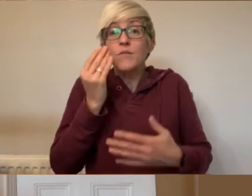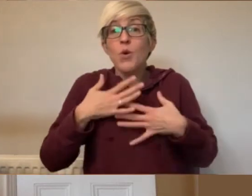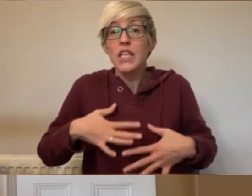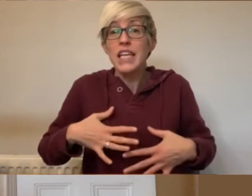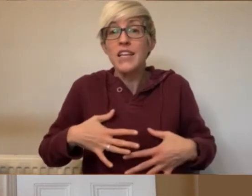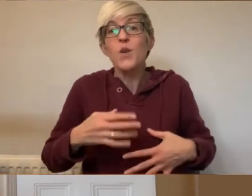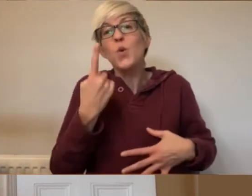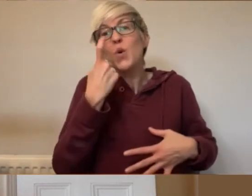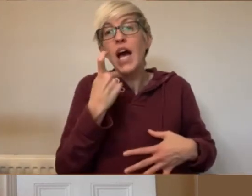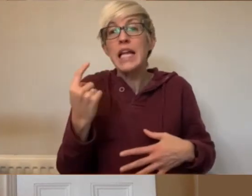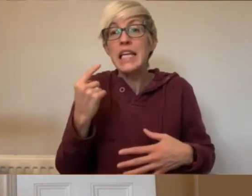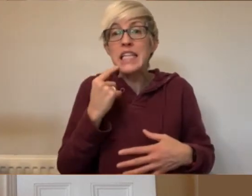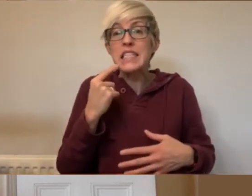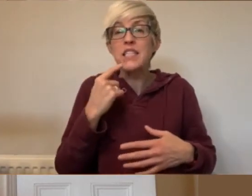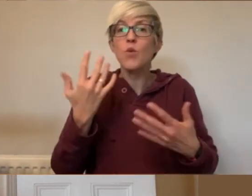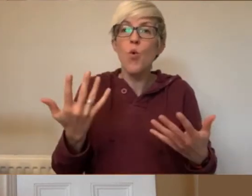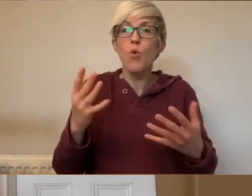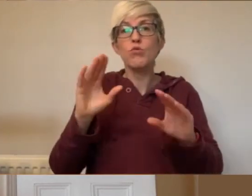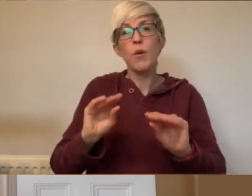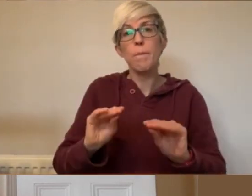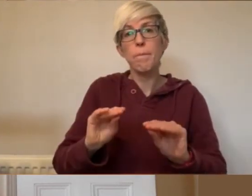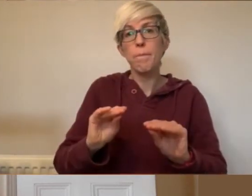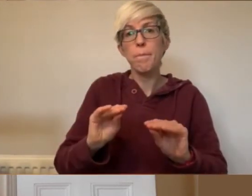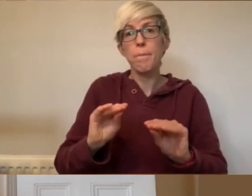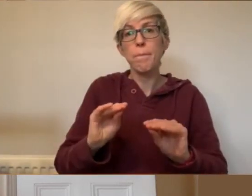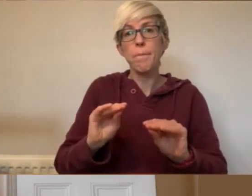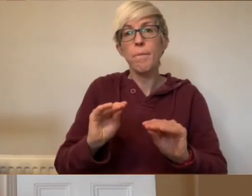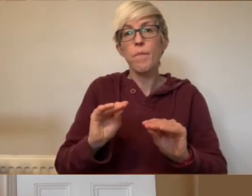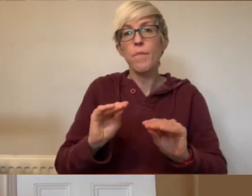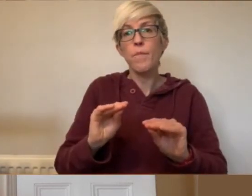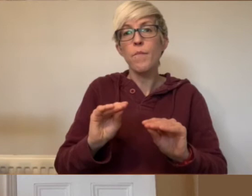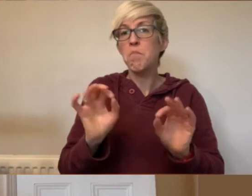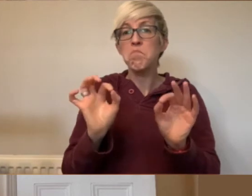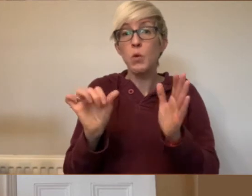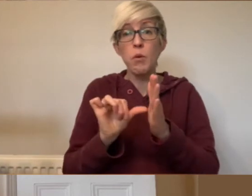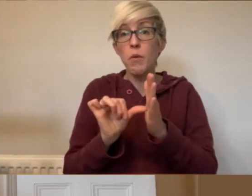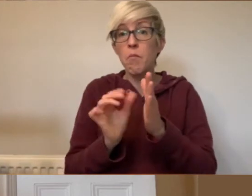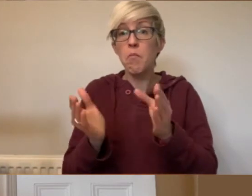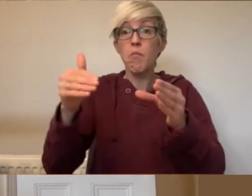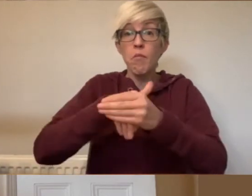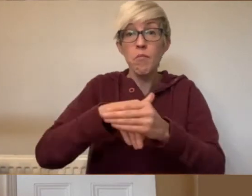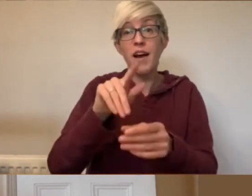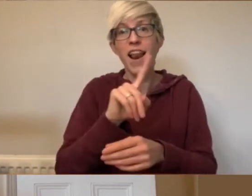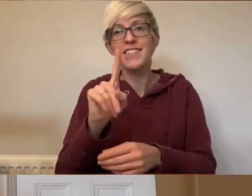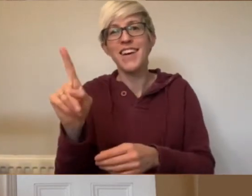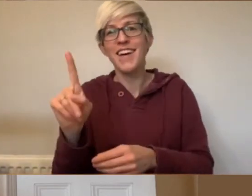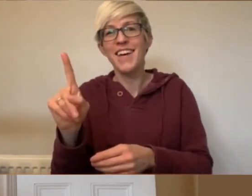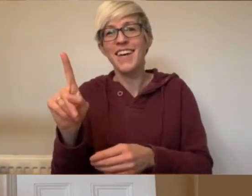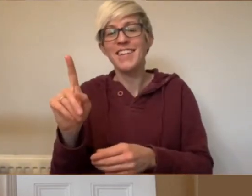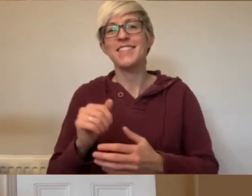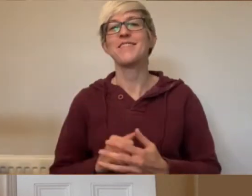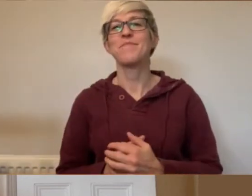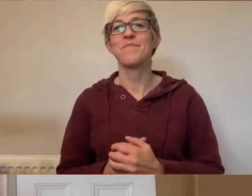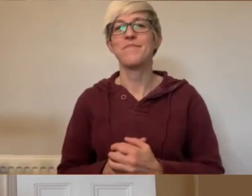listen to that and make it a little bit easier, or stop and come out and rest. You can always come to lay down or sit down